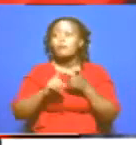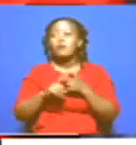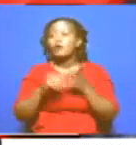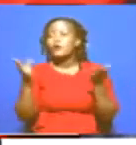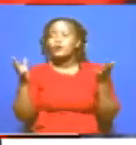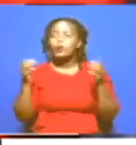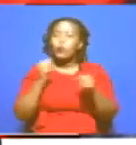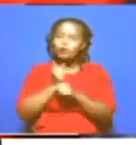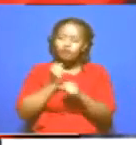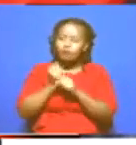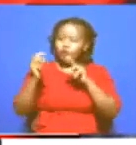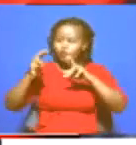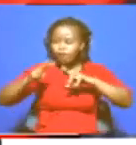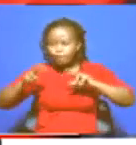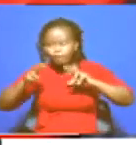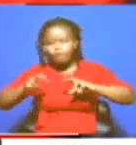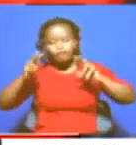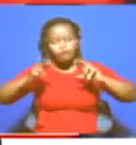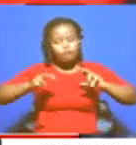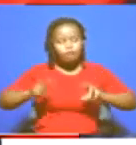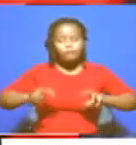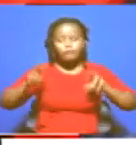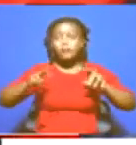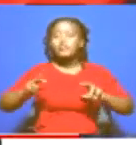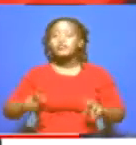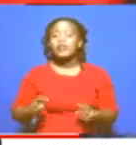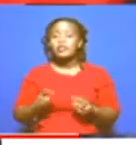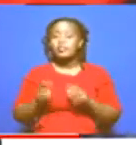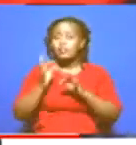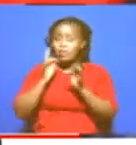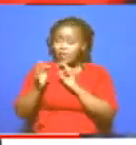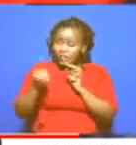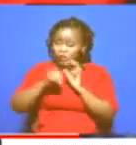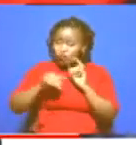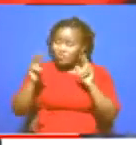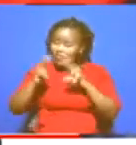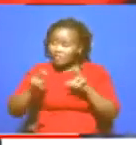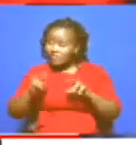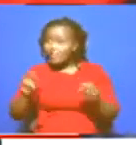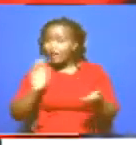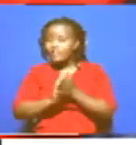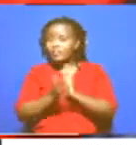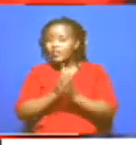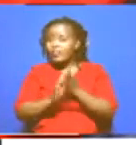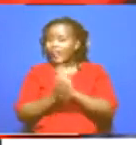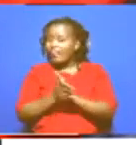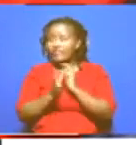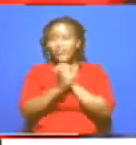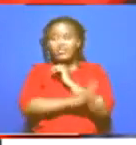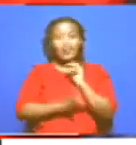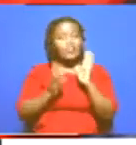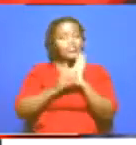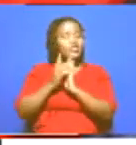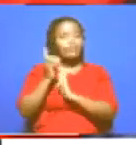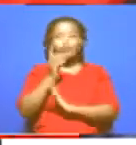research. If you do not fund research, the country cannot develop.